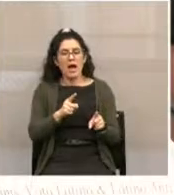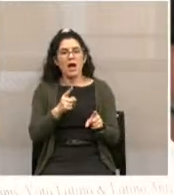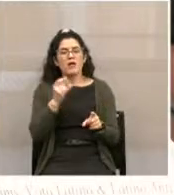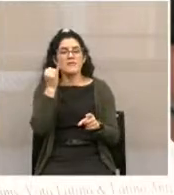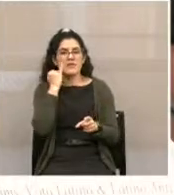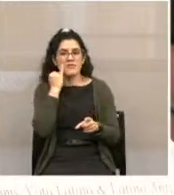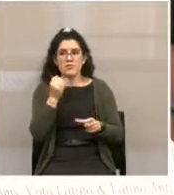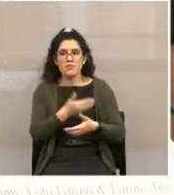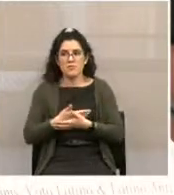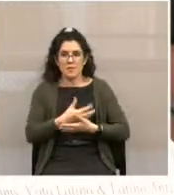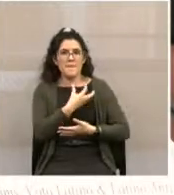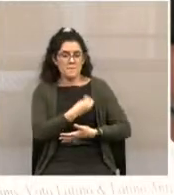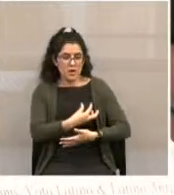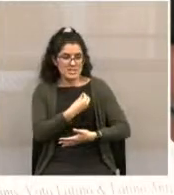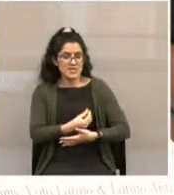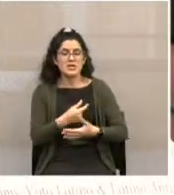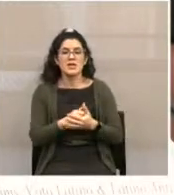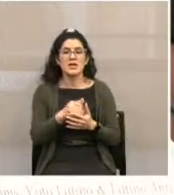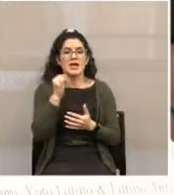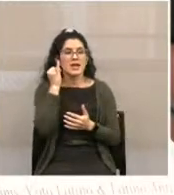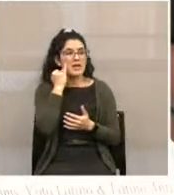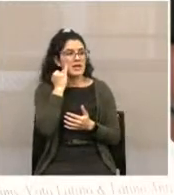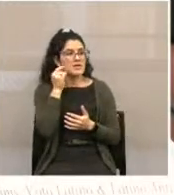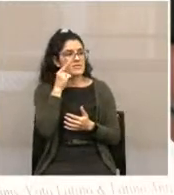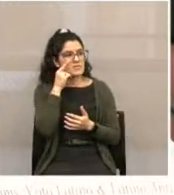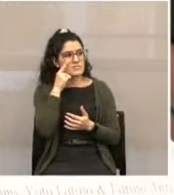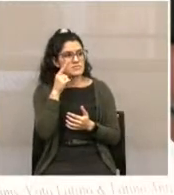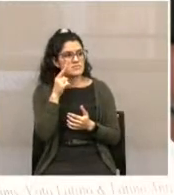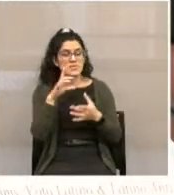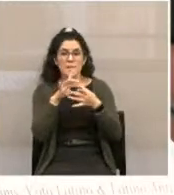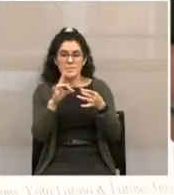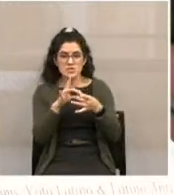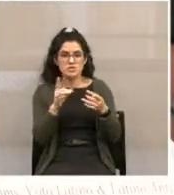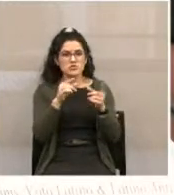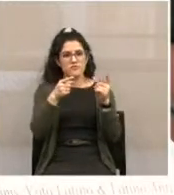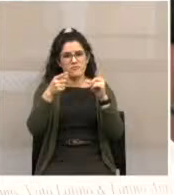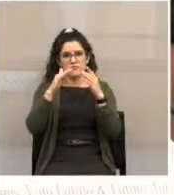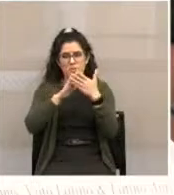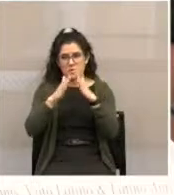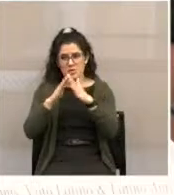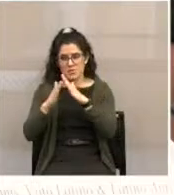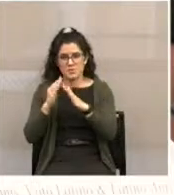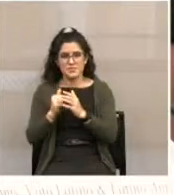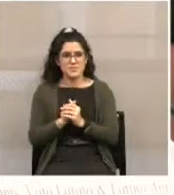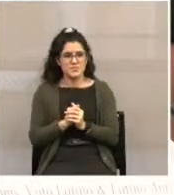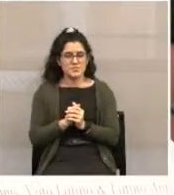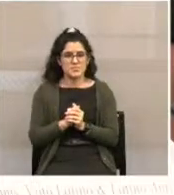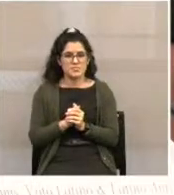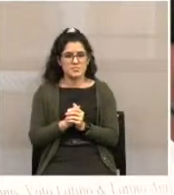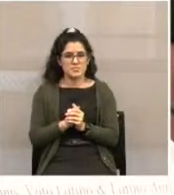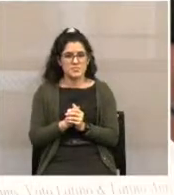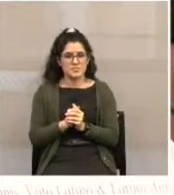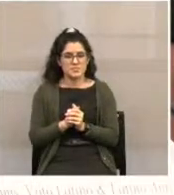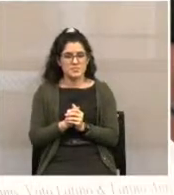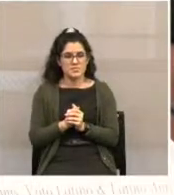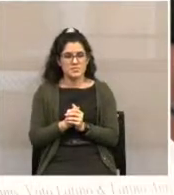lead to infertility, doesn't work. You have to use authentic messengers from the community, non-authoritative